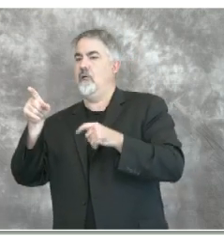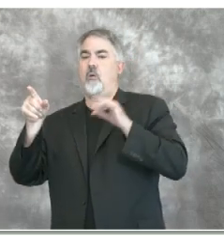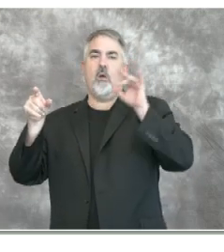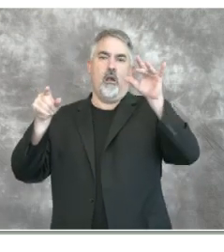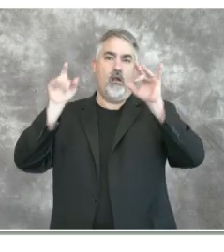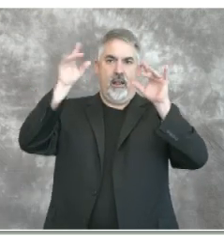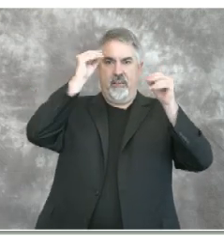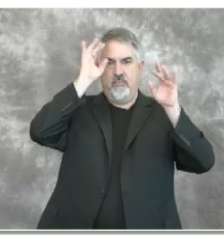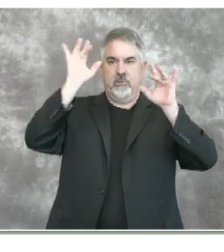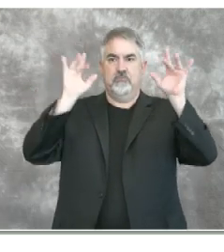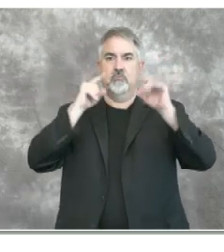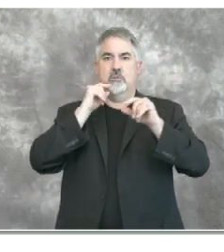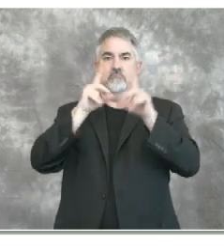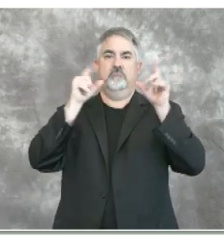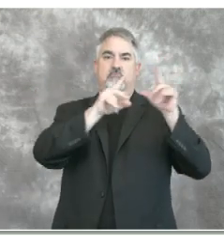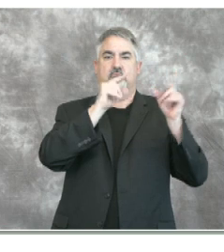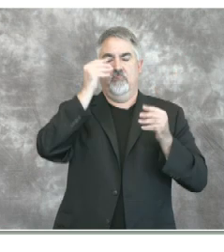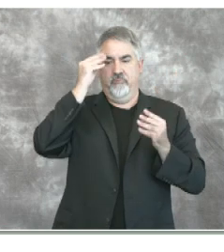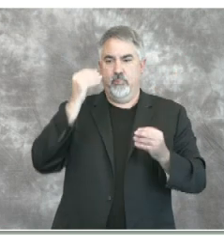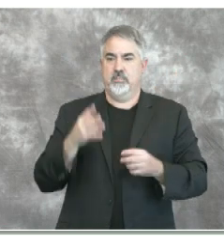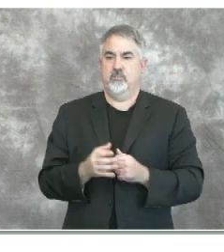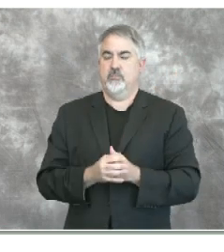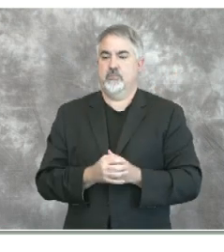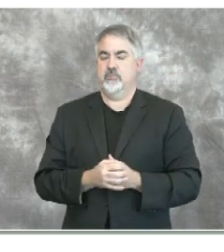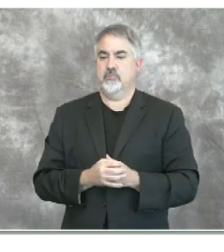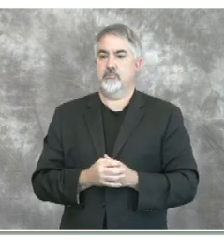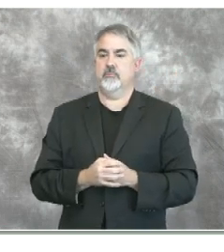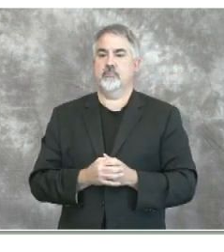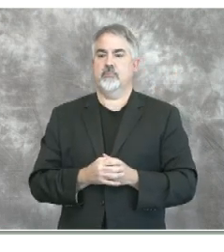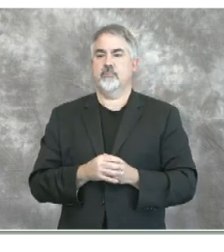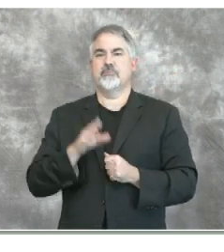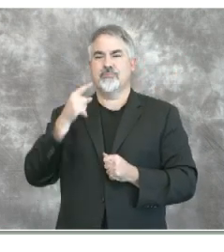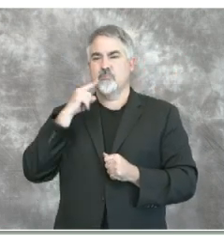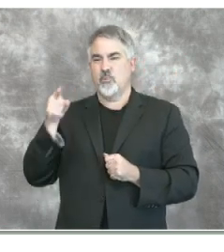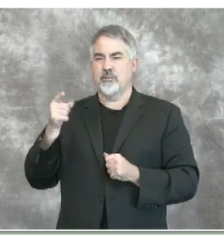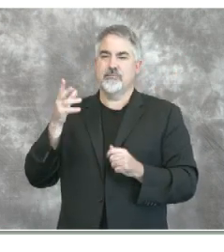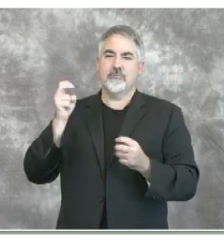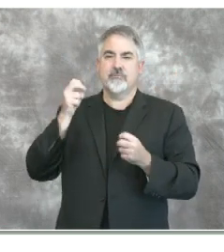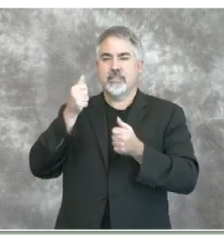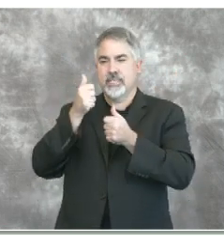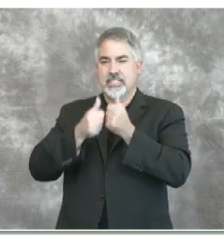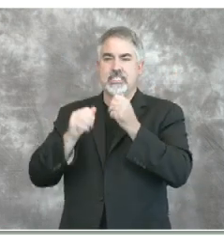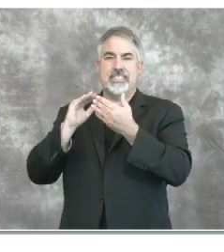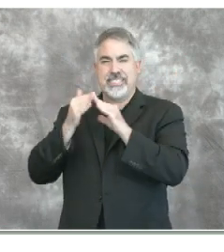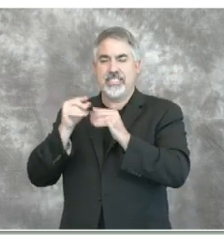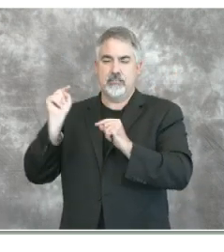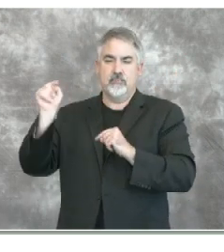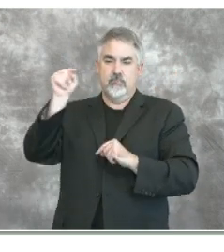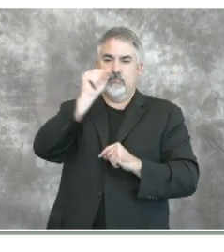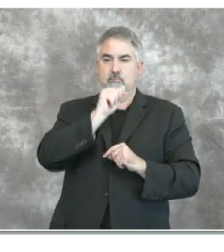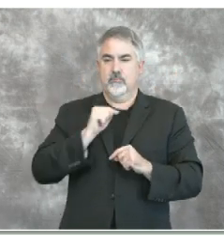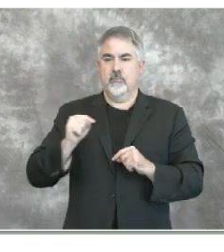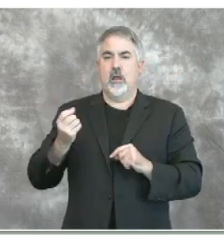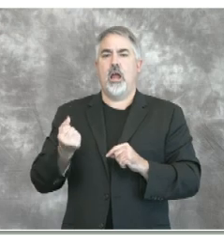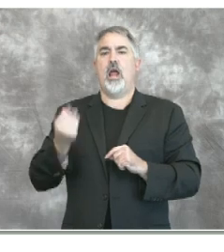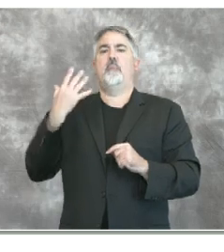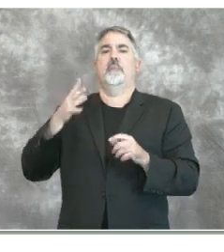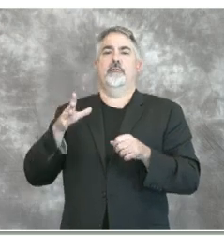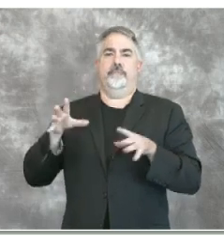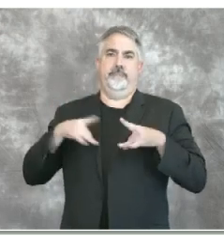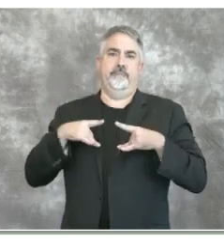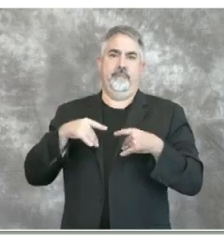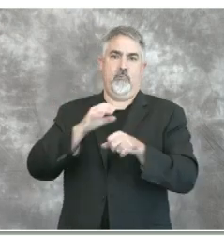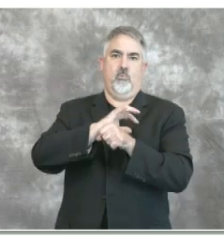bottom that'll show the day-by-day trajectory for that particular jurisdiction. And then after we provided jurisdiction, we had a request for information by zip